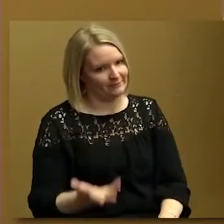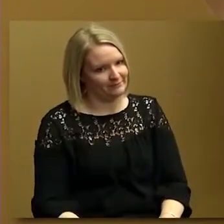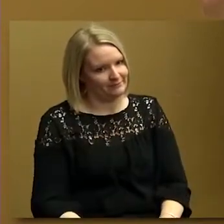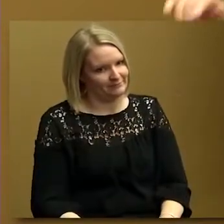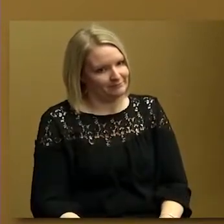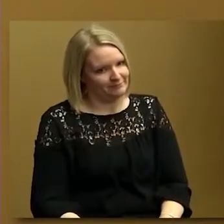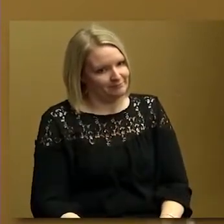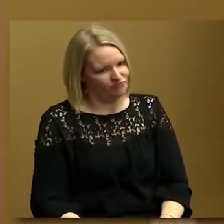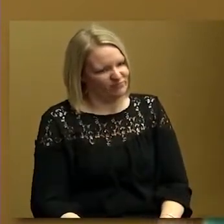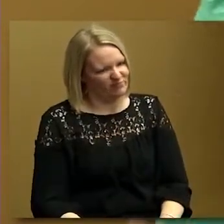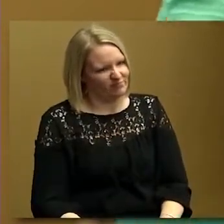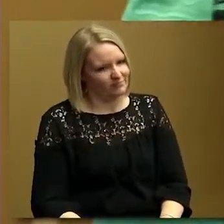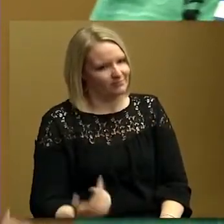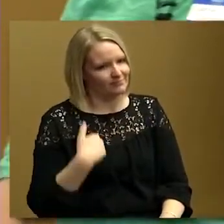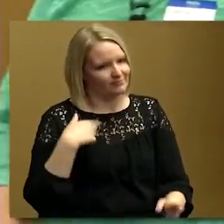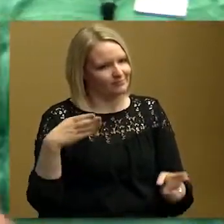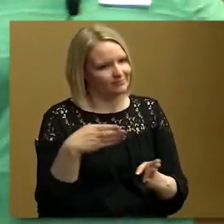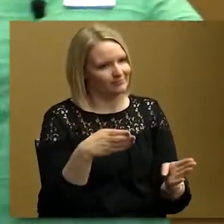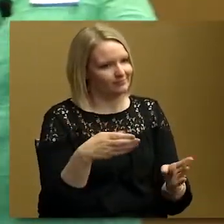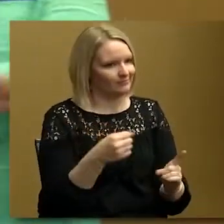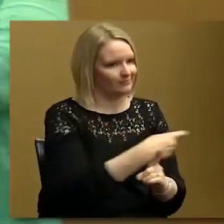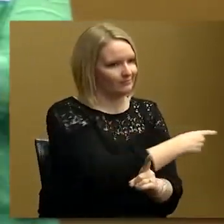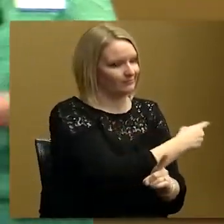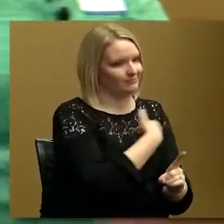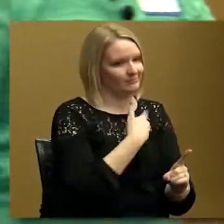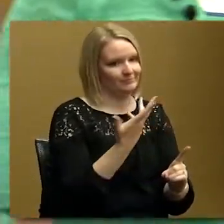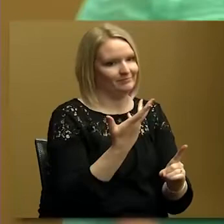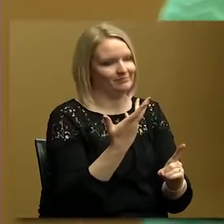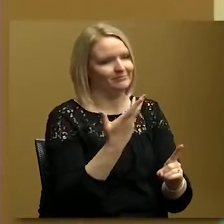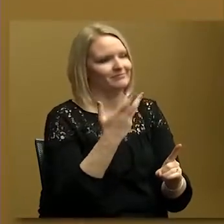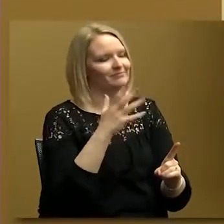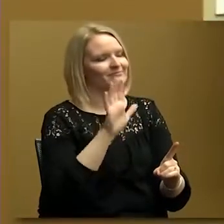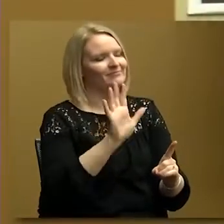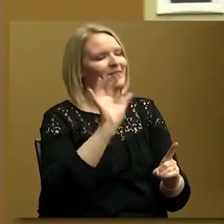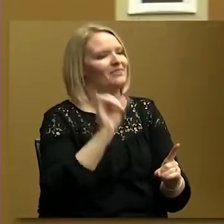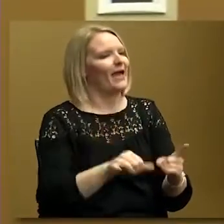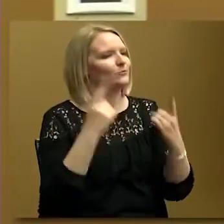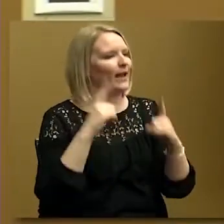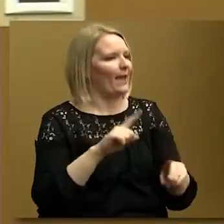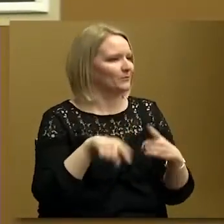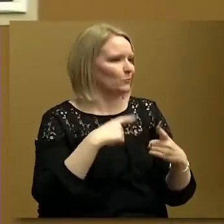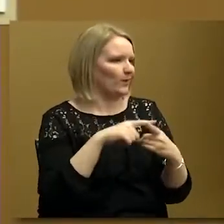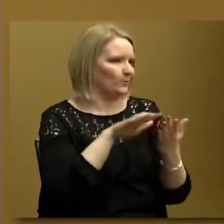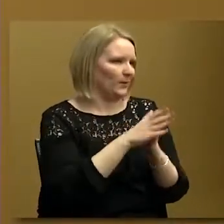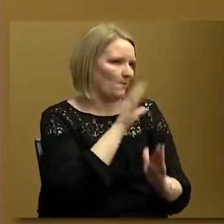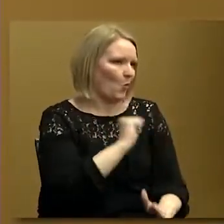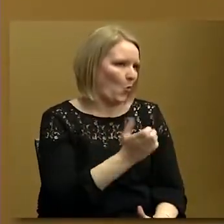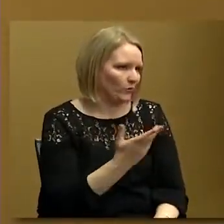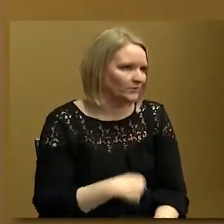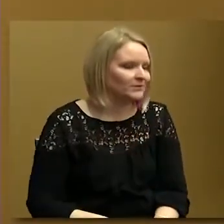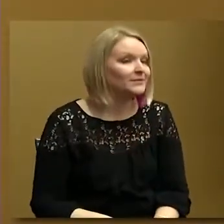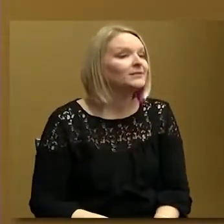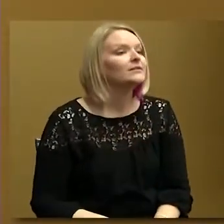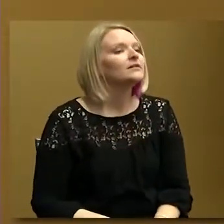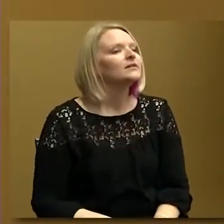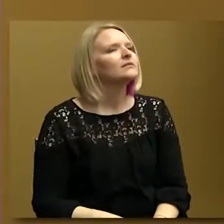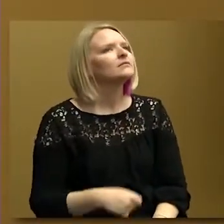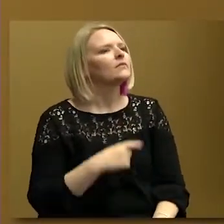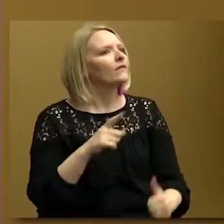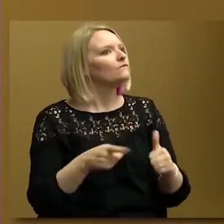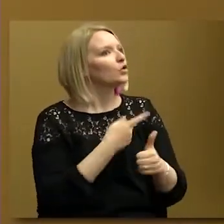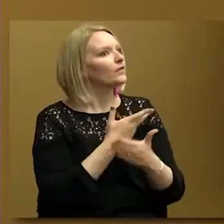went straight down that track. Woo! That's what happens when you get older. What did I first